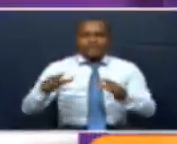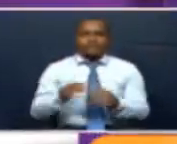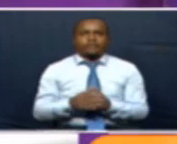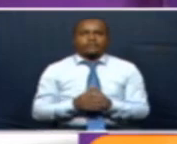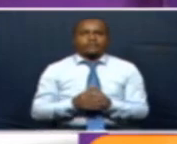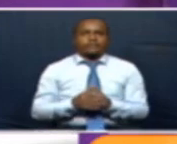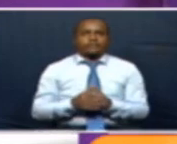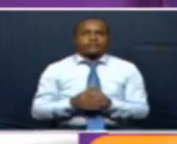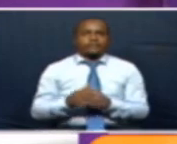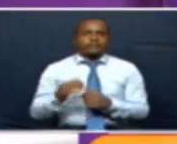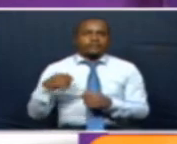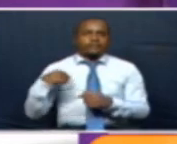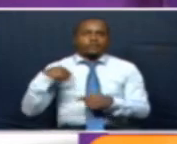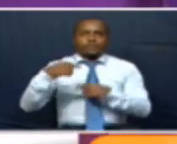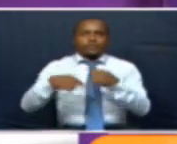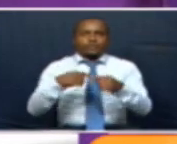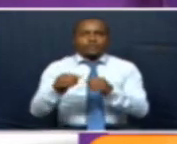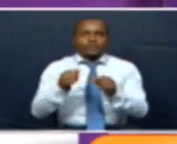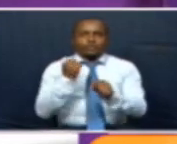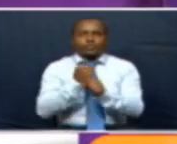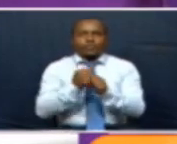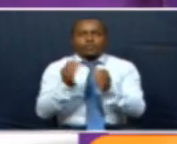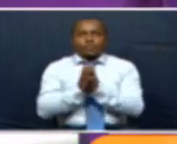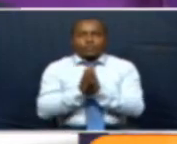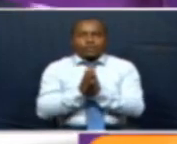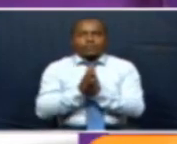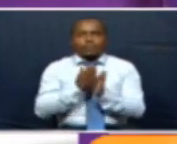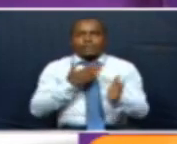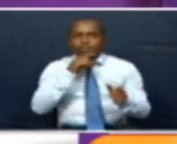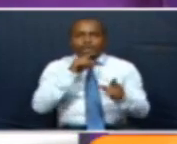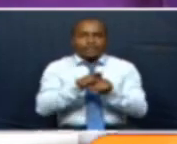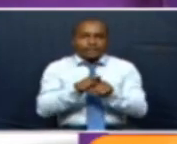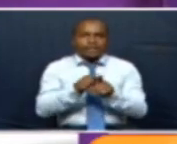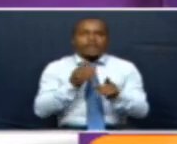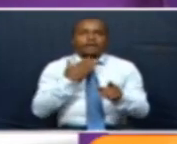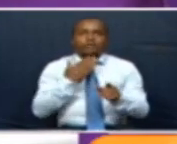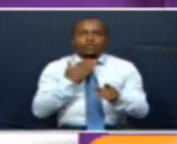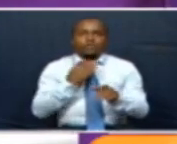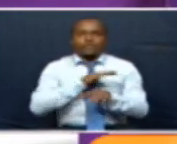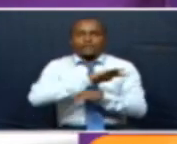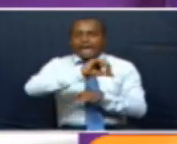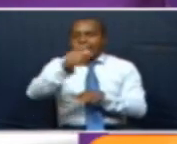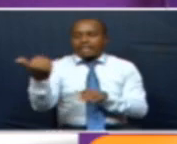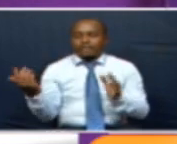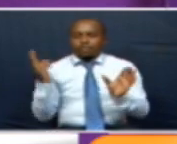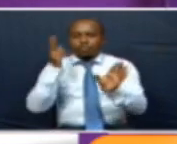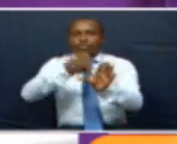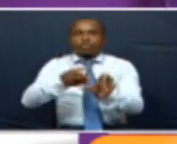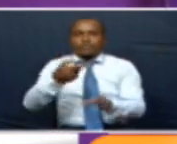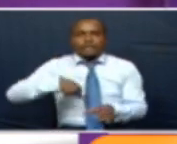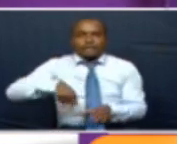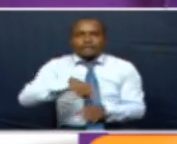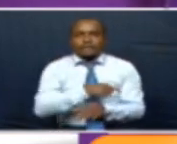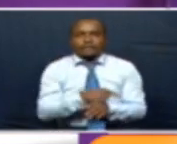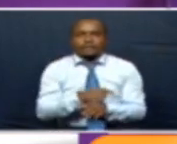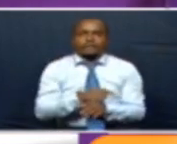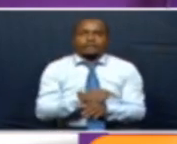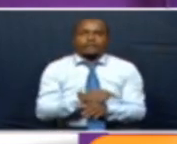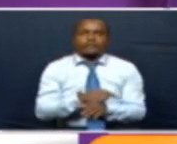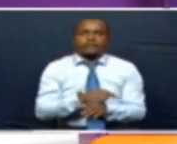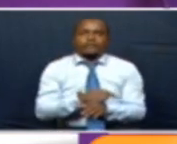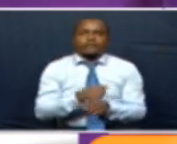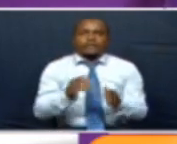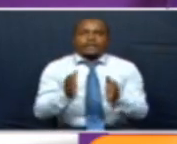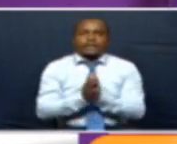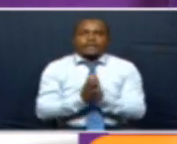Tutaendelea kutembea pamoja na ndugu yangu hapa, na tunataka wengine wakuje karibu na sisi, na tutembee, na kila